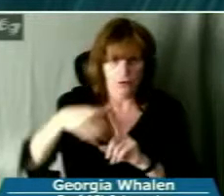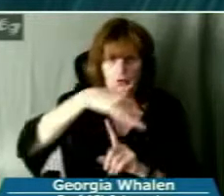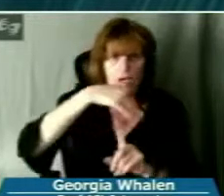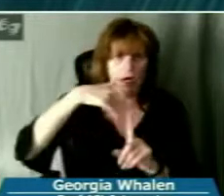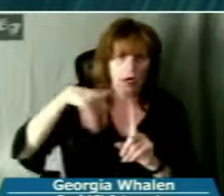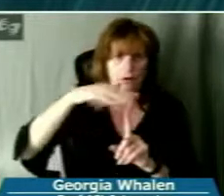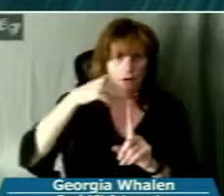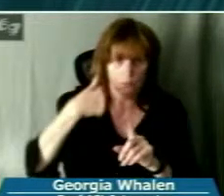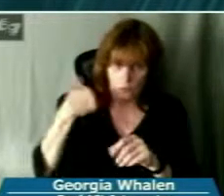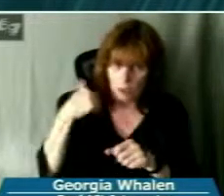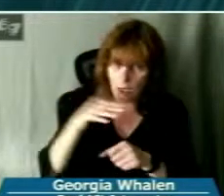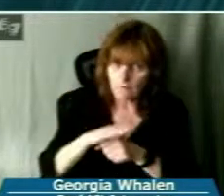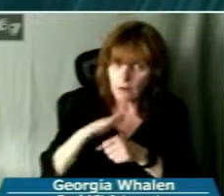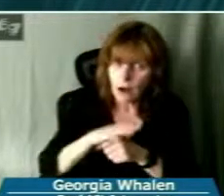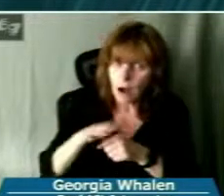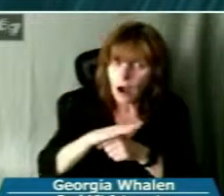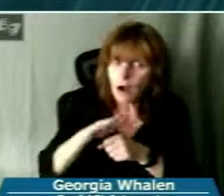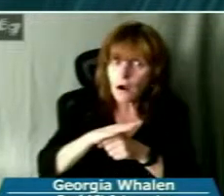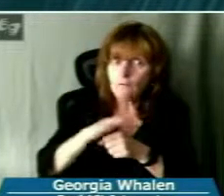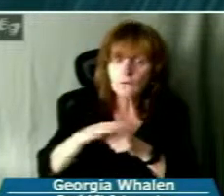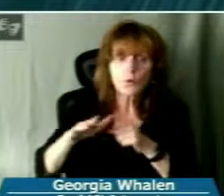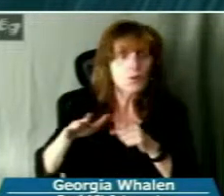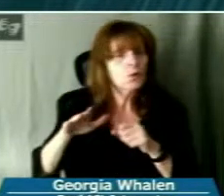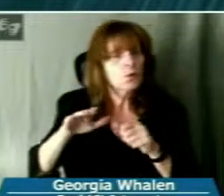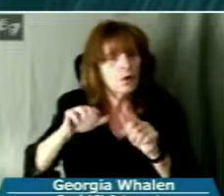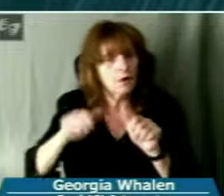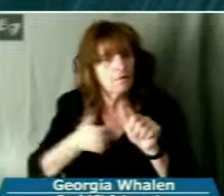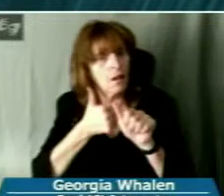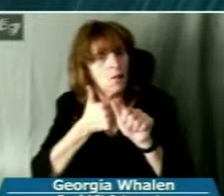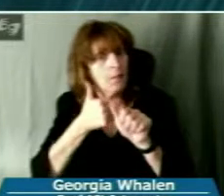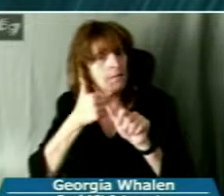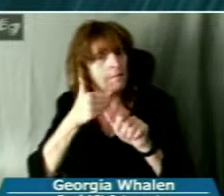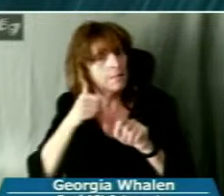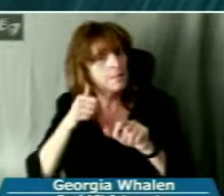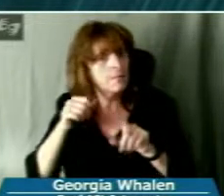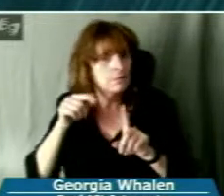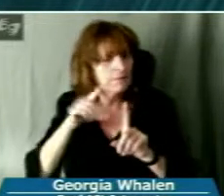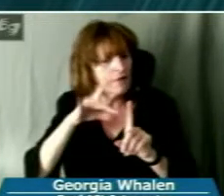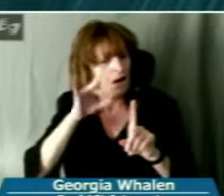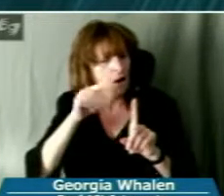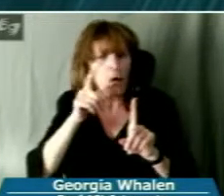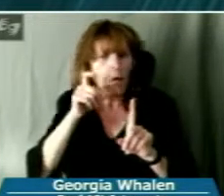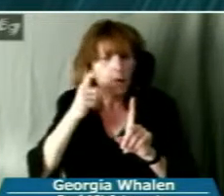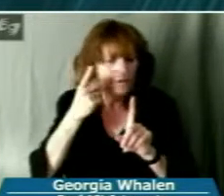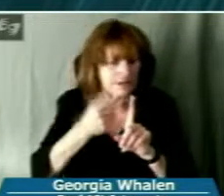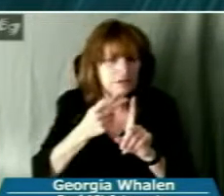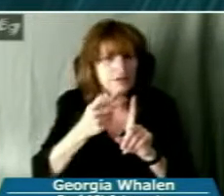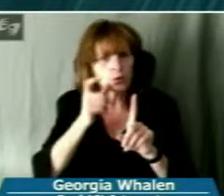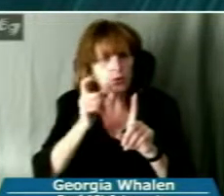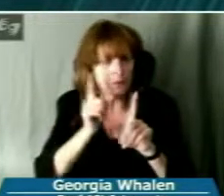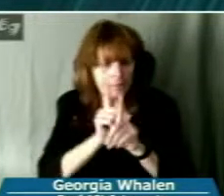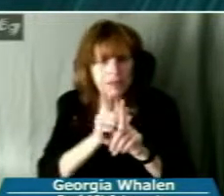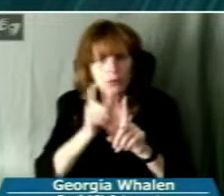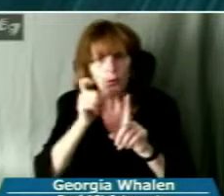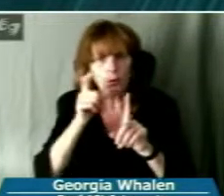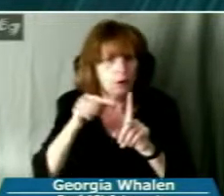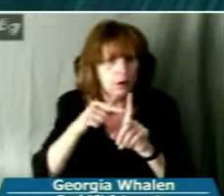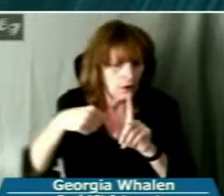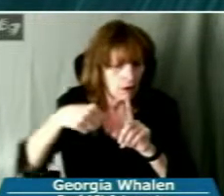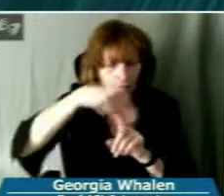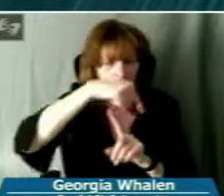that? Have you been able to trace down the visitors and the people in the two people in the hotel? Like, how are you able to do that contact